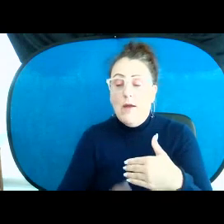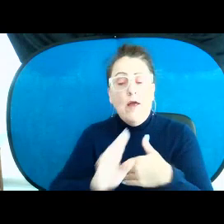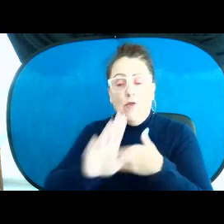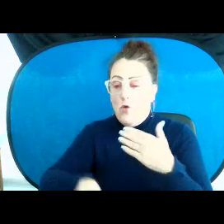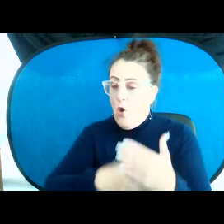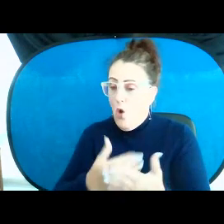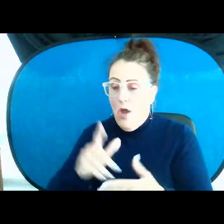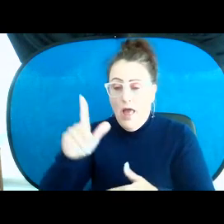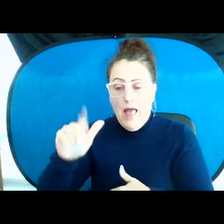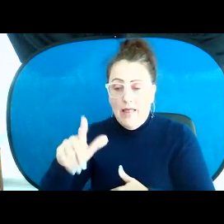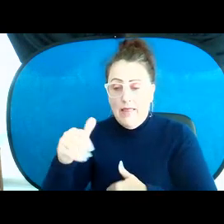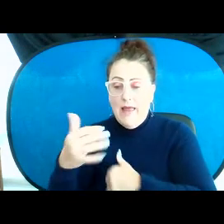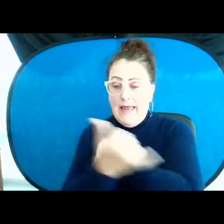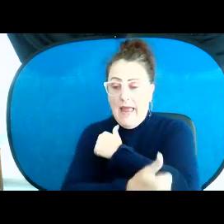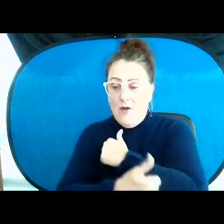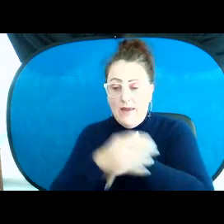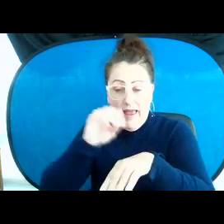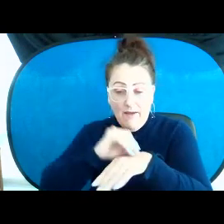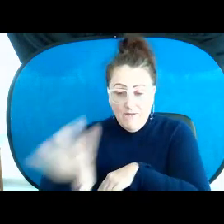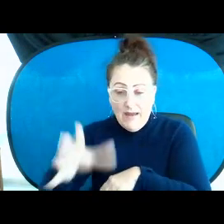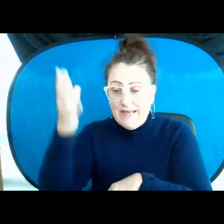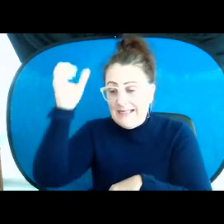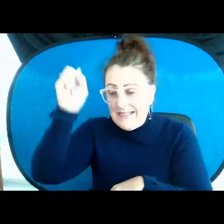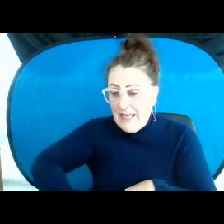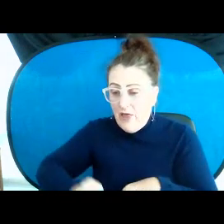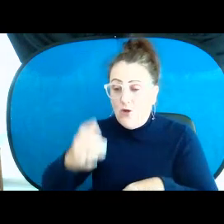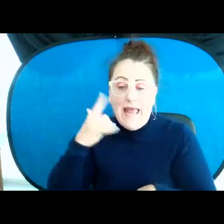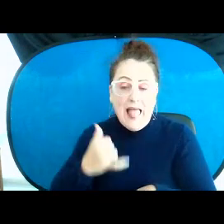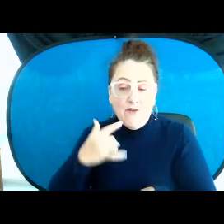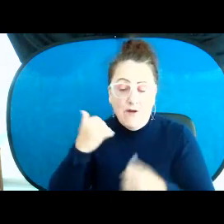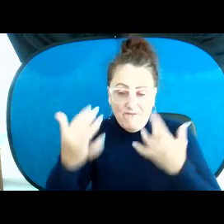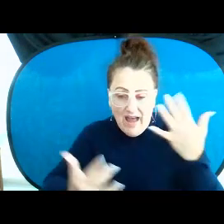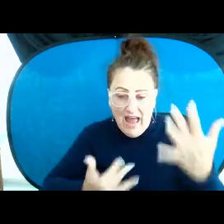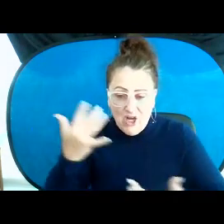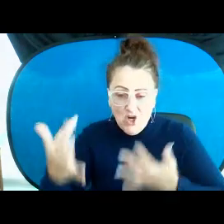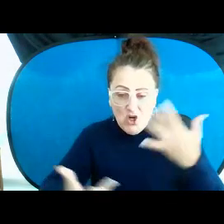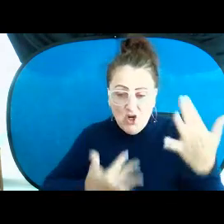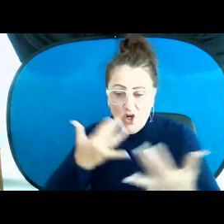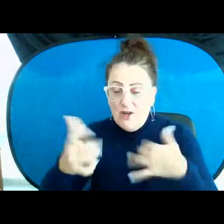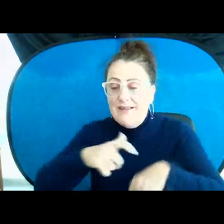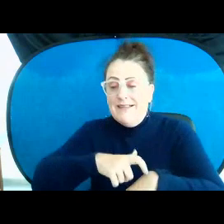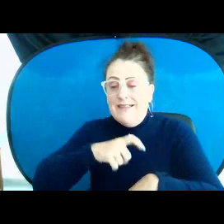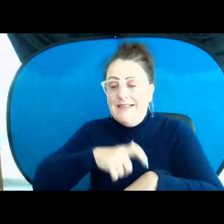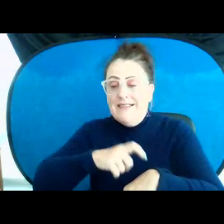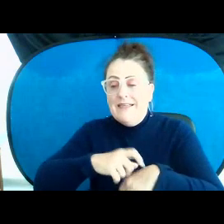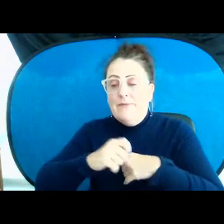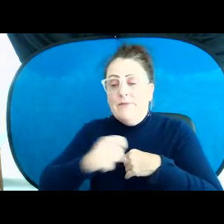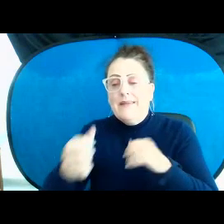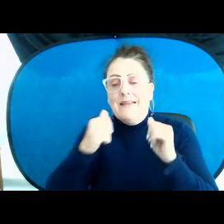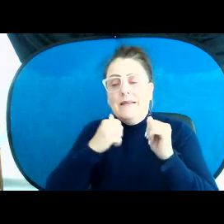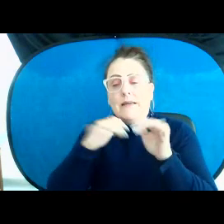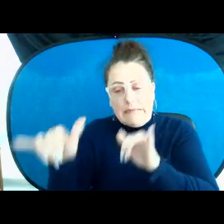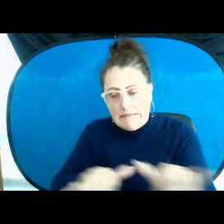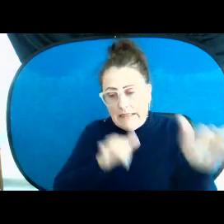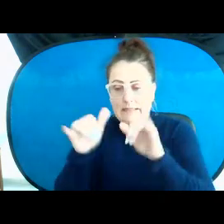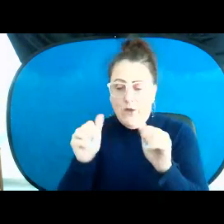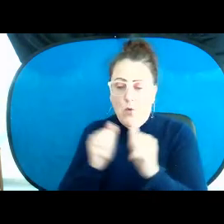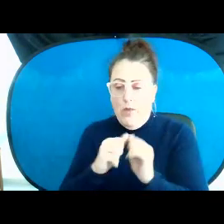County and were affected by the Southern California fires. The time extension requests are consistent with the interim timely use of funds